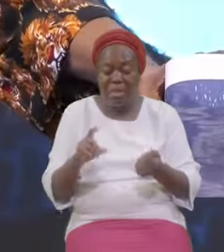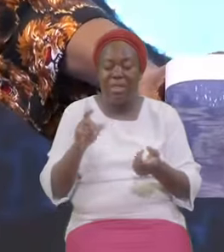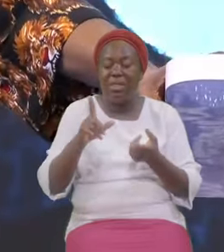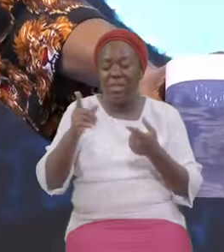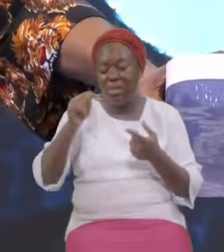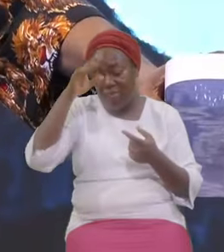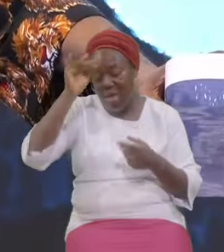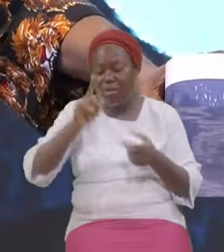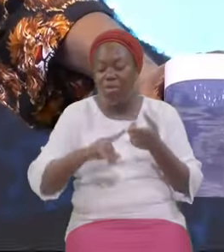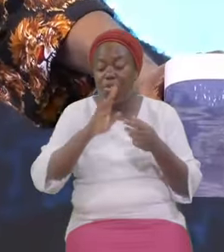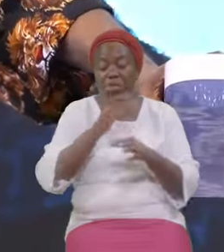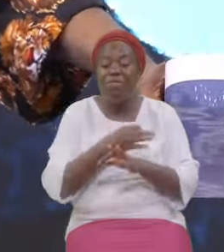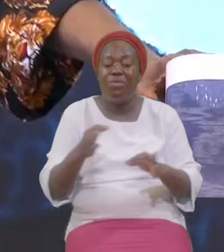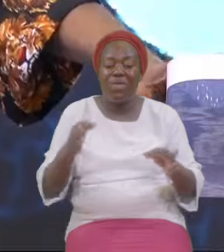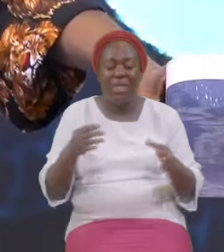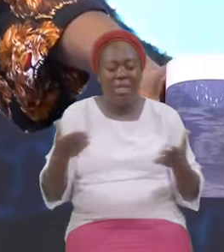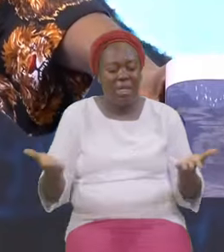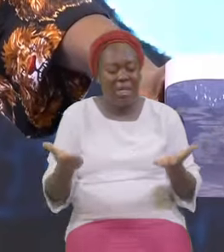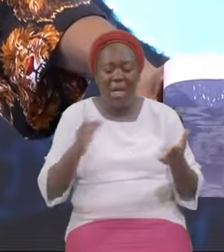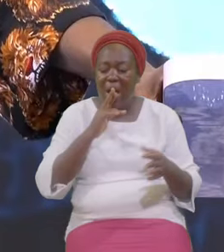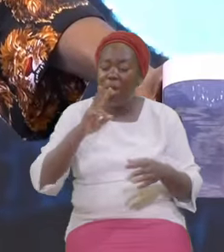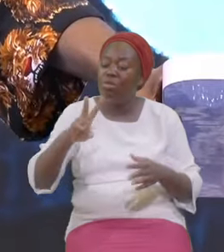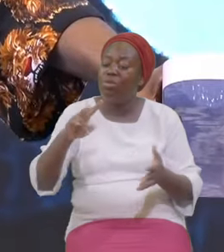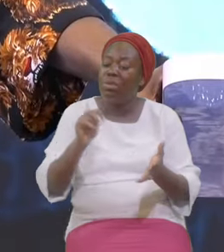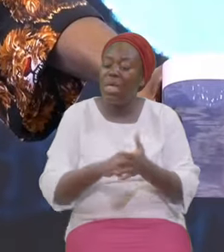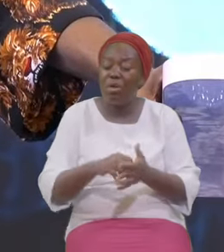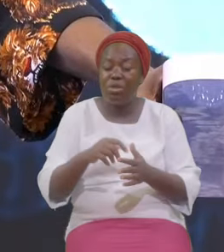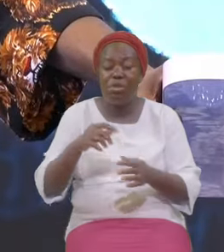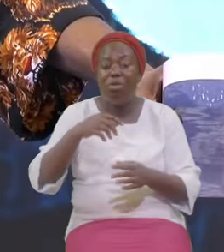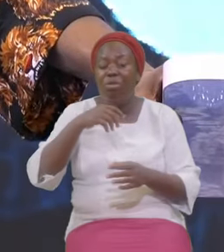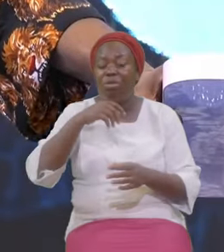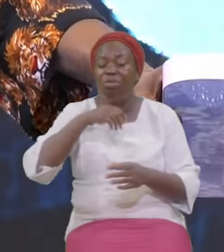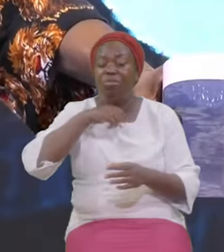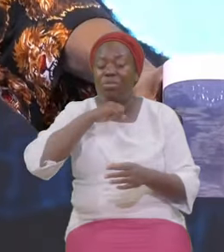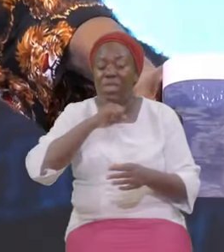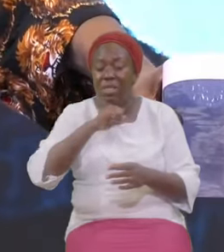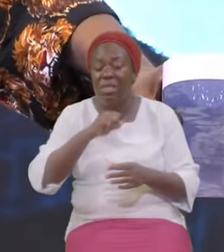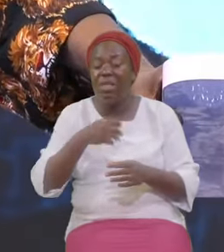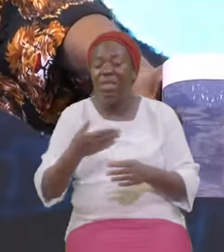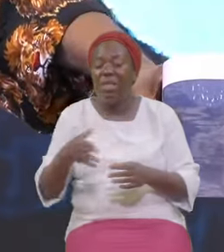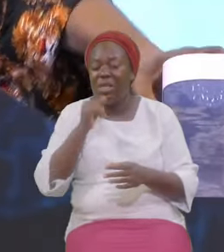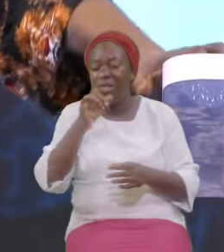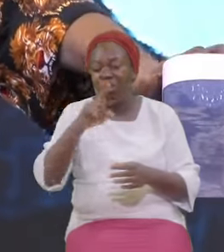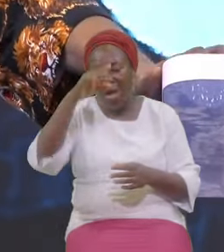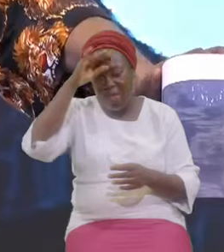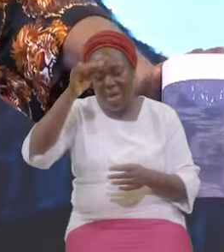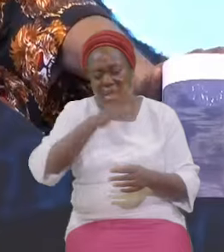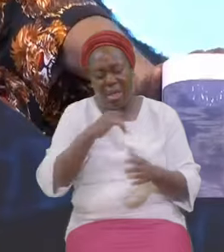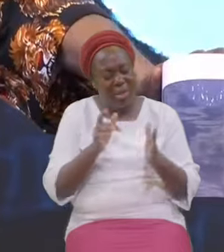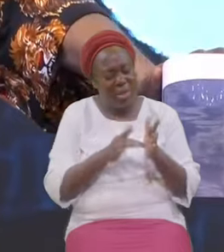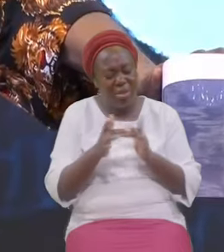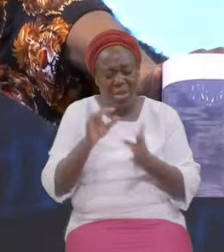2,000 pigs. Here is one man, and Jesus counted the man